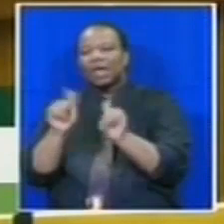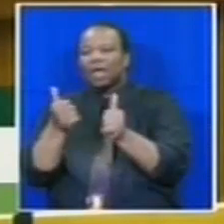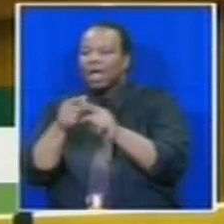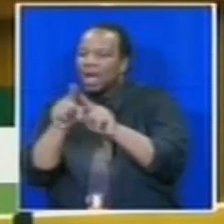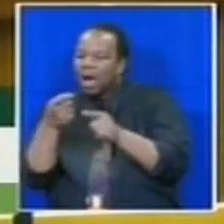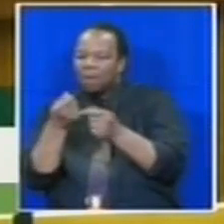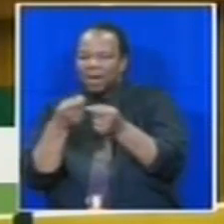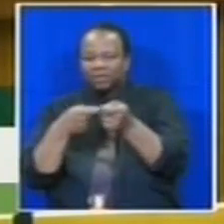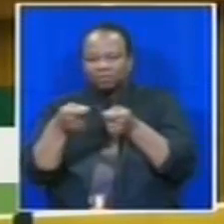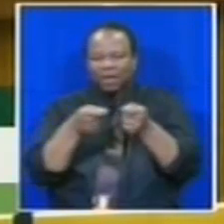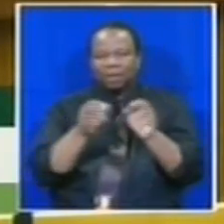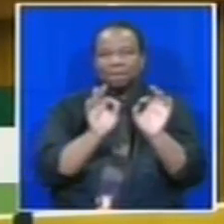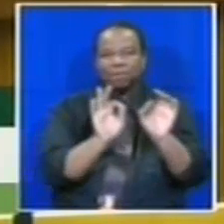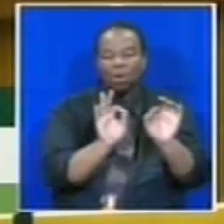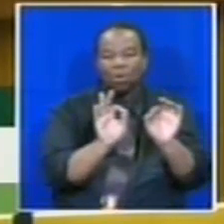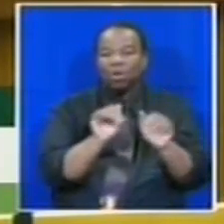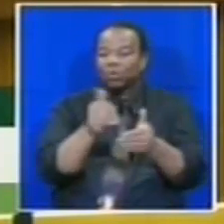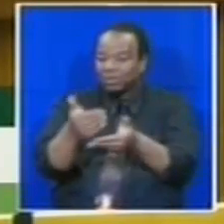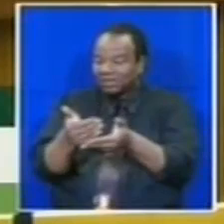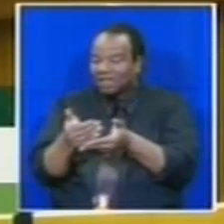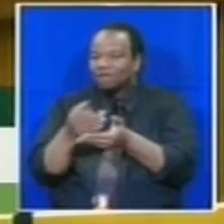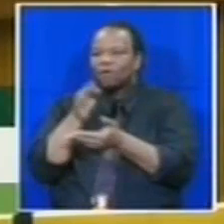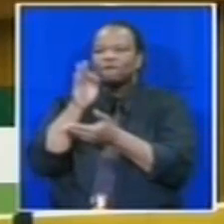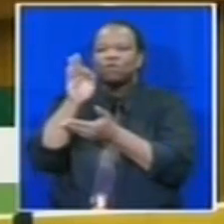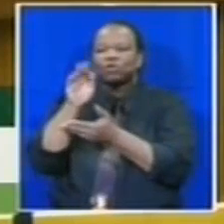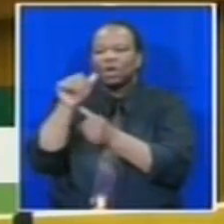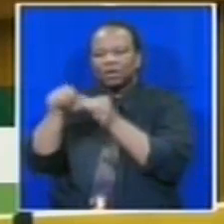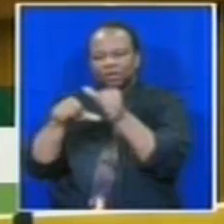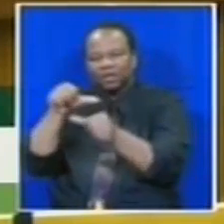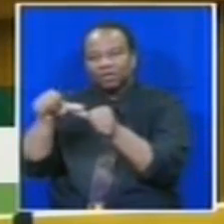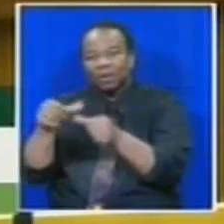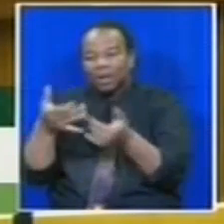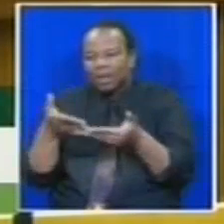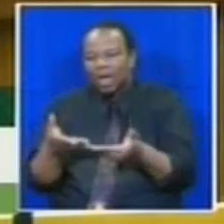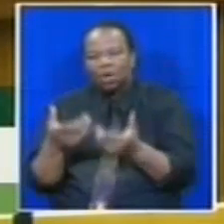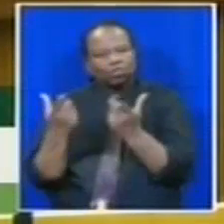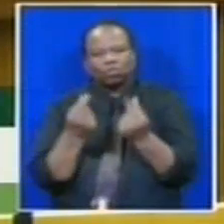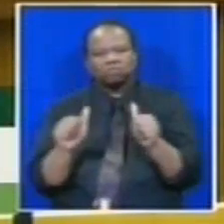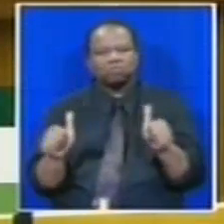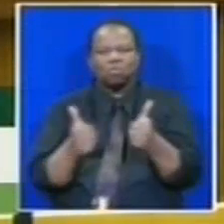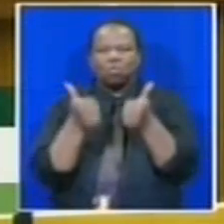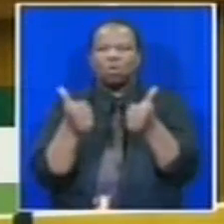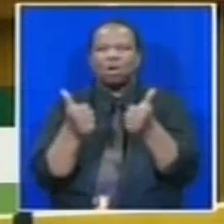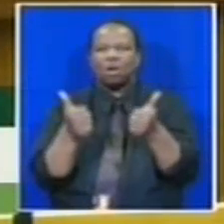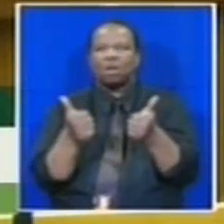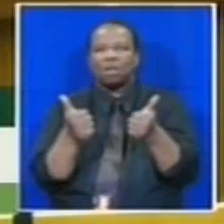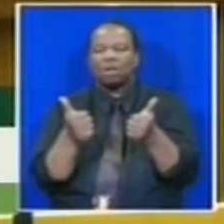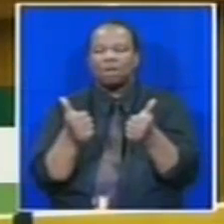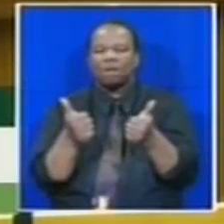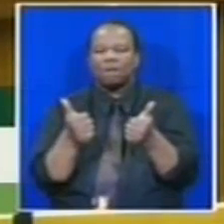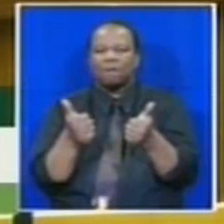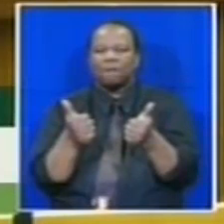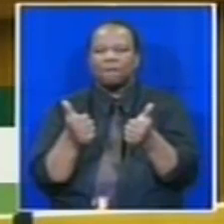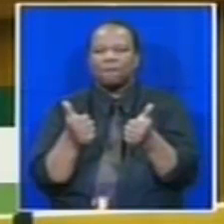can credibly say to future generations, we've done well for you now. And so, let me spell out some of the things